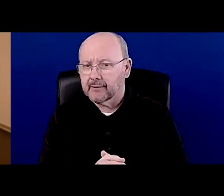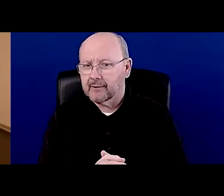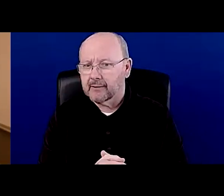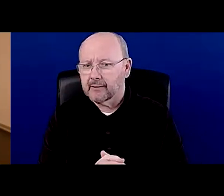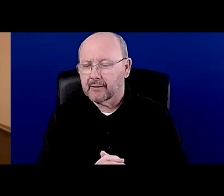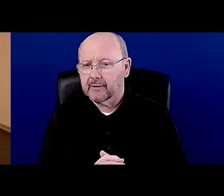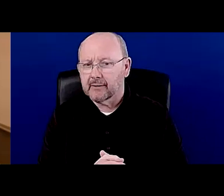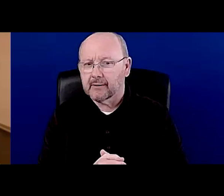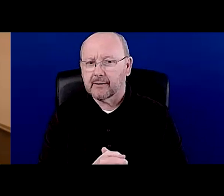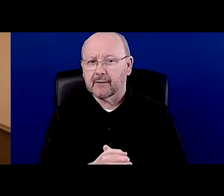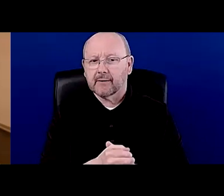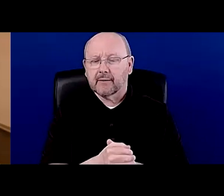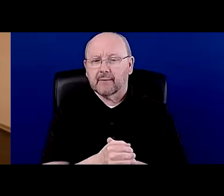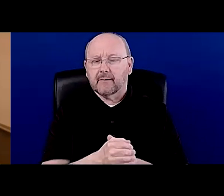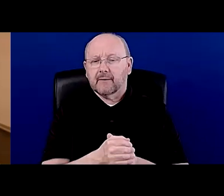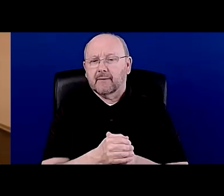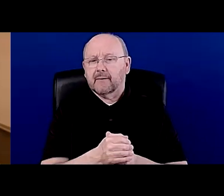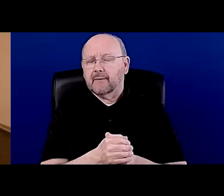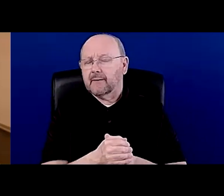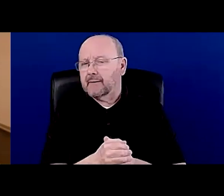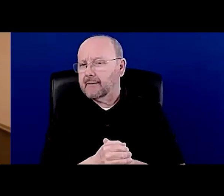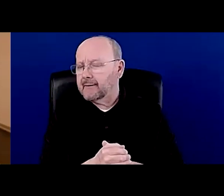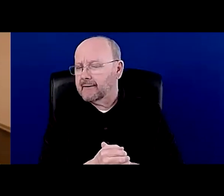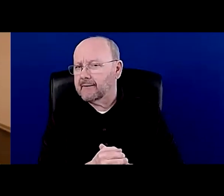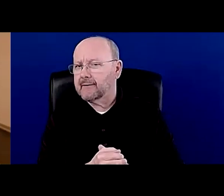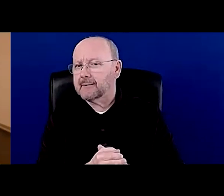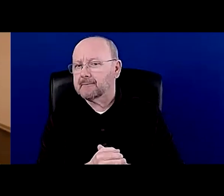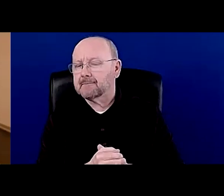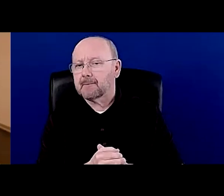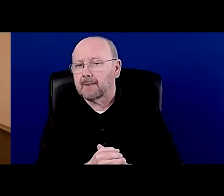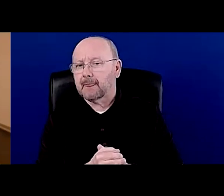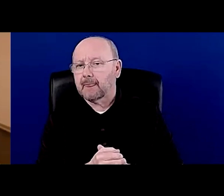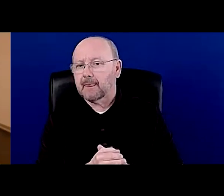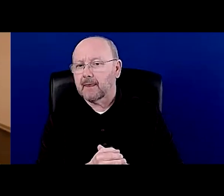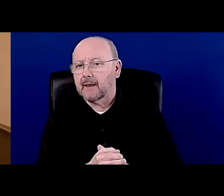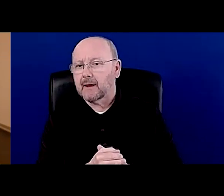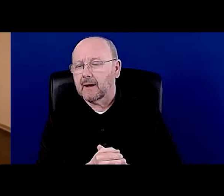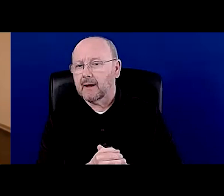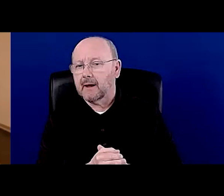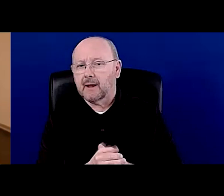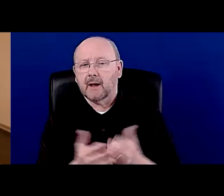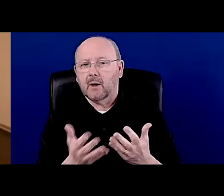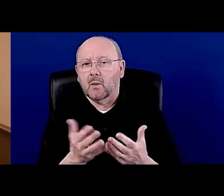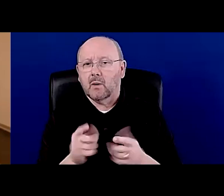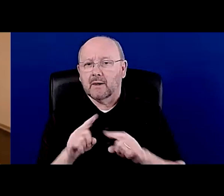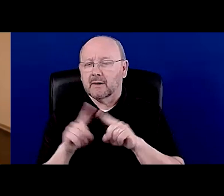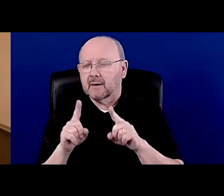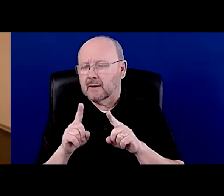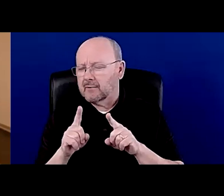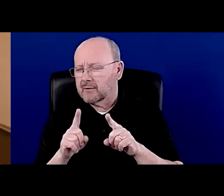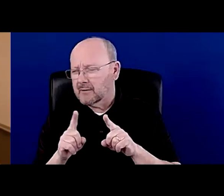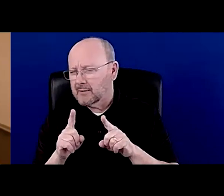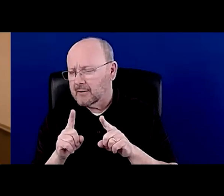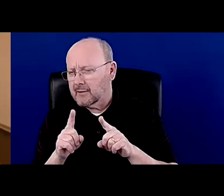is same-sex marriage case, Albertville. So, okay, what's the difference in analysis between the majority opinion and the